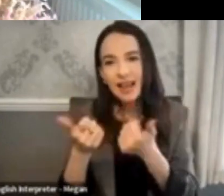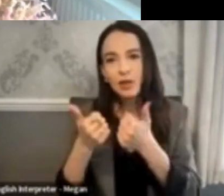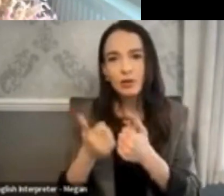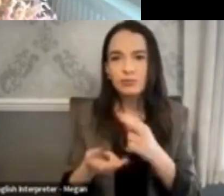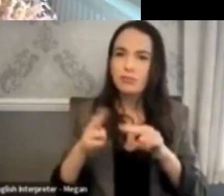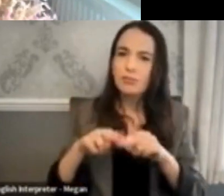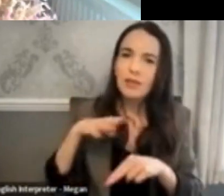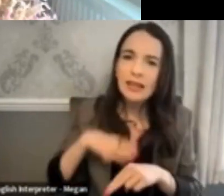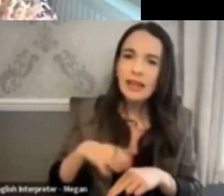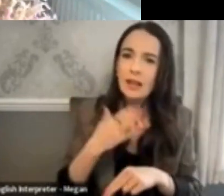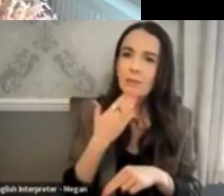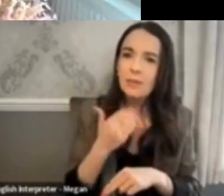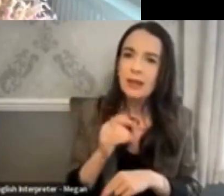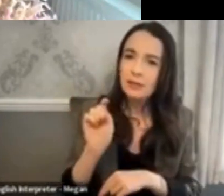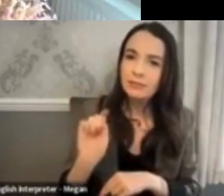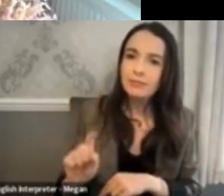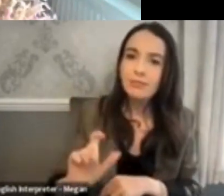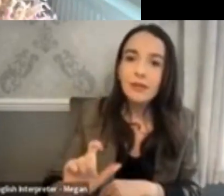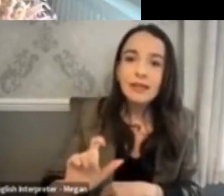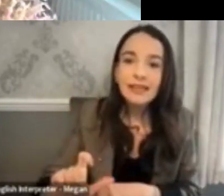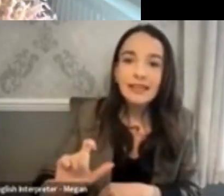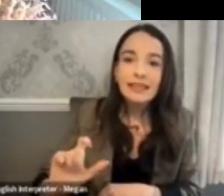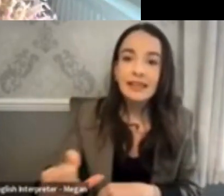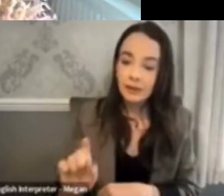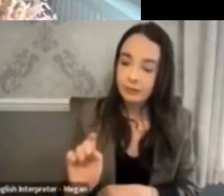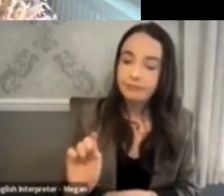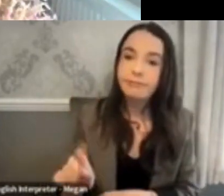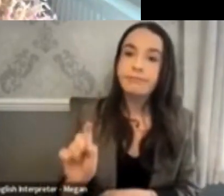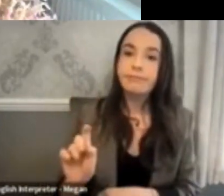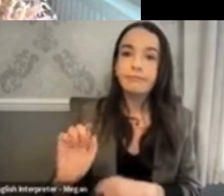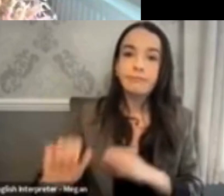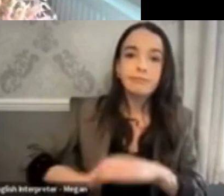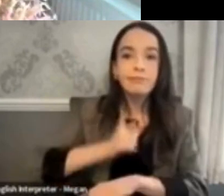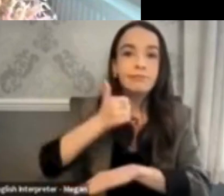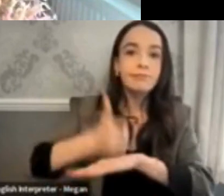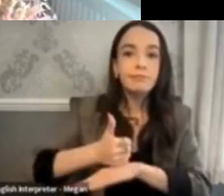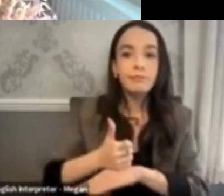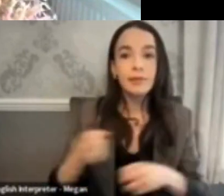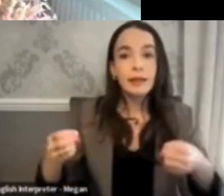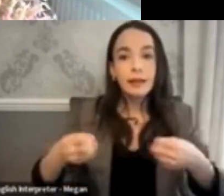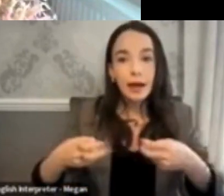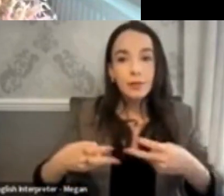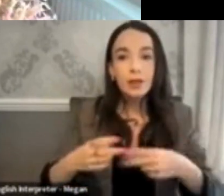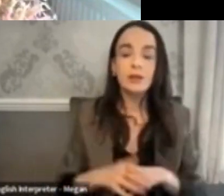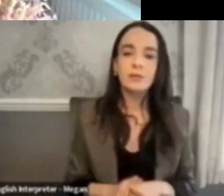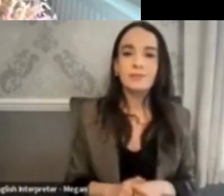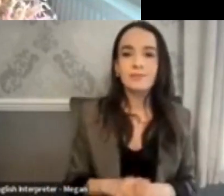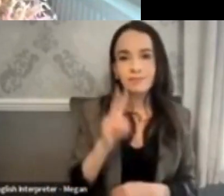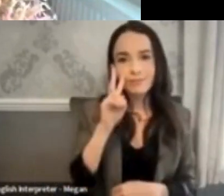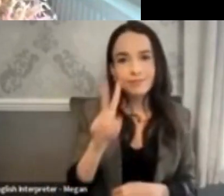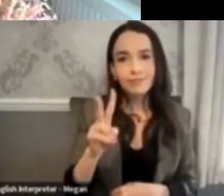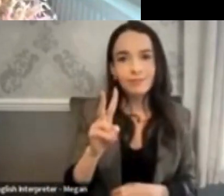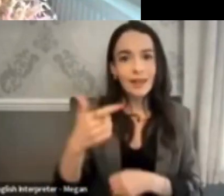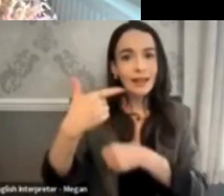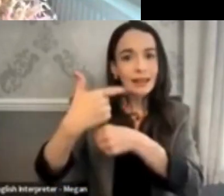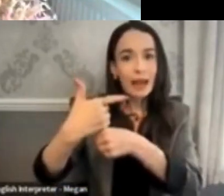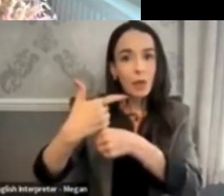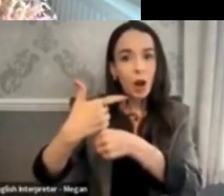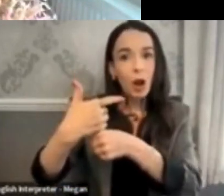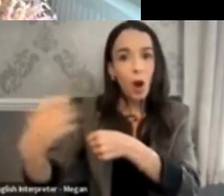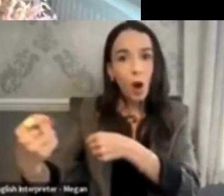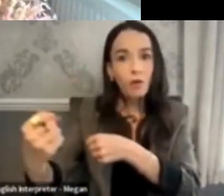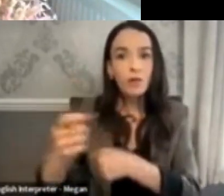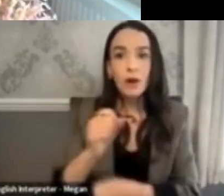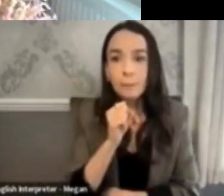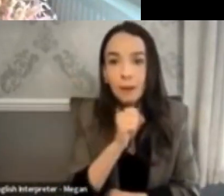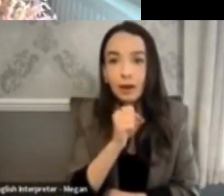that you'll see at the top or the bottom of your screen. You'll see that your camera and your microphone are currently turned off while we begin the